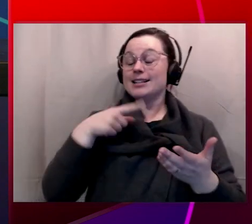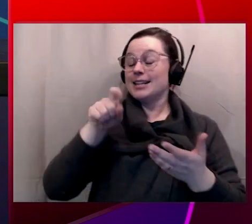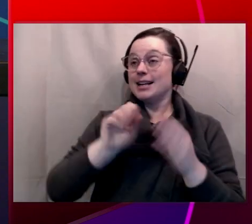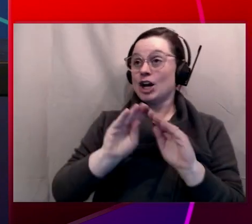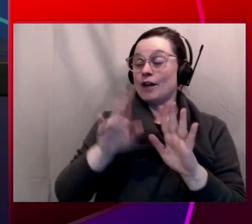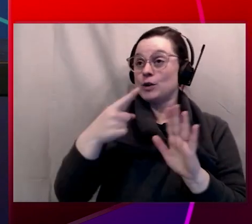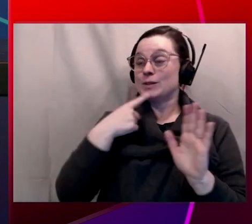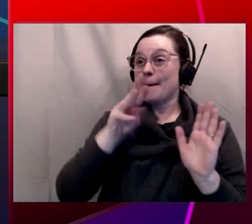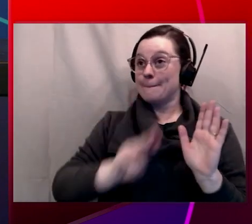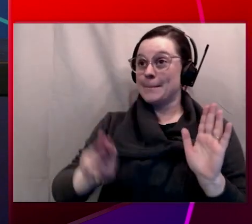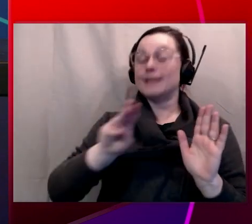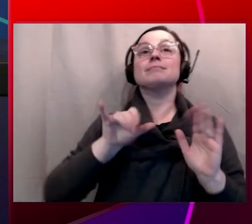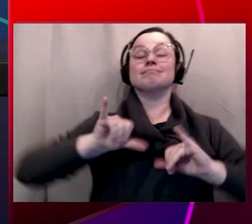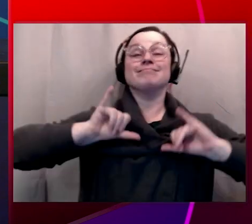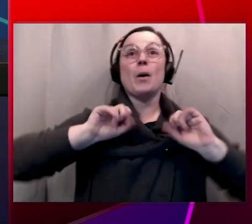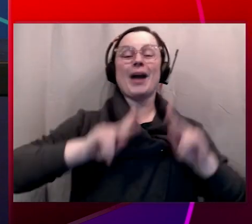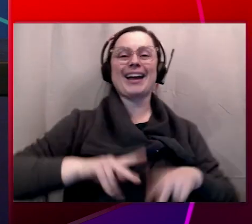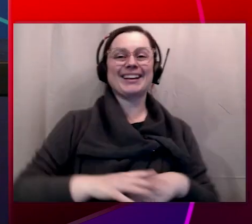Yeah, and